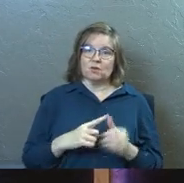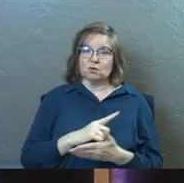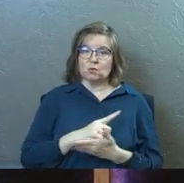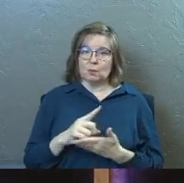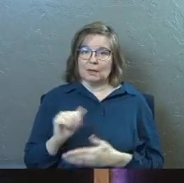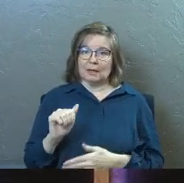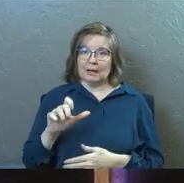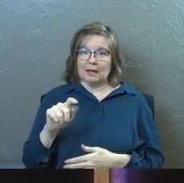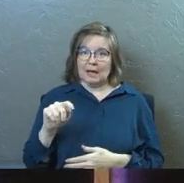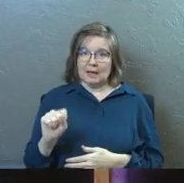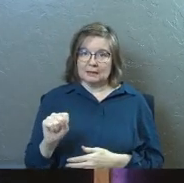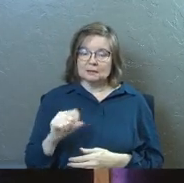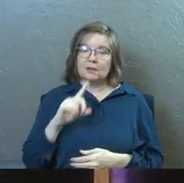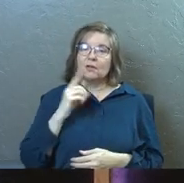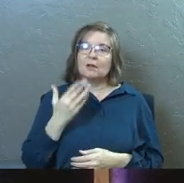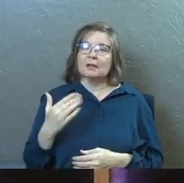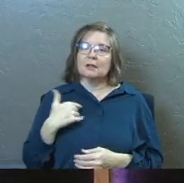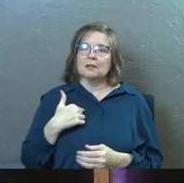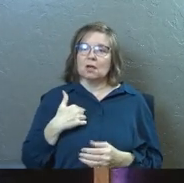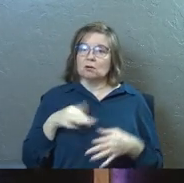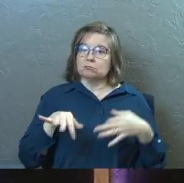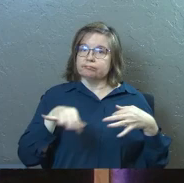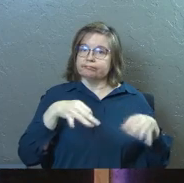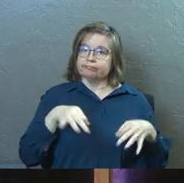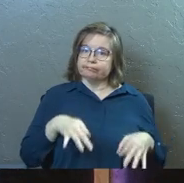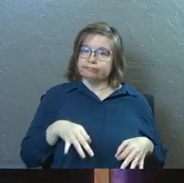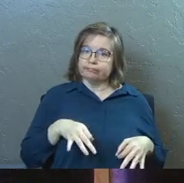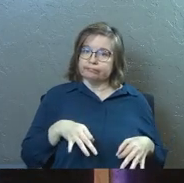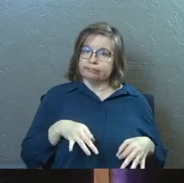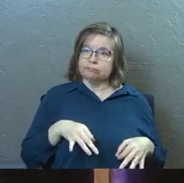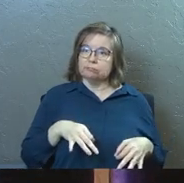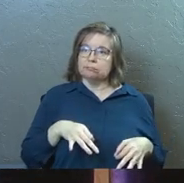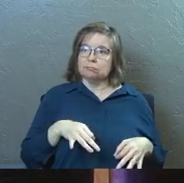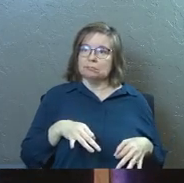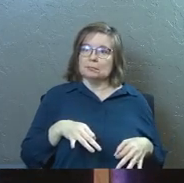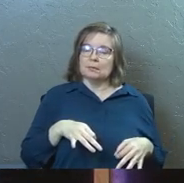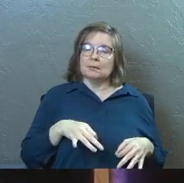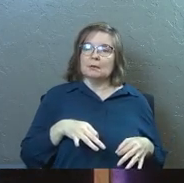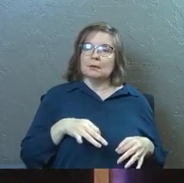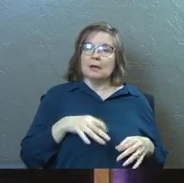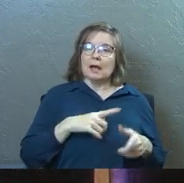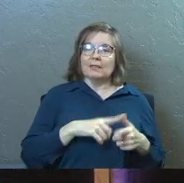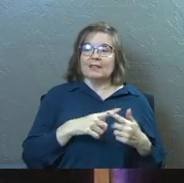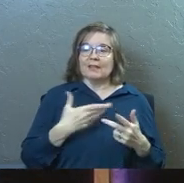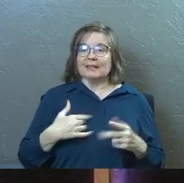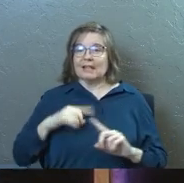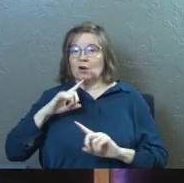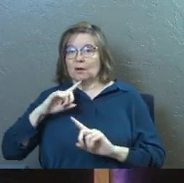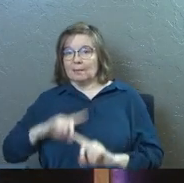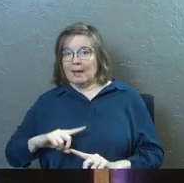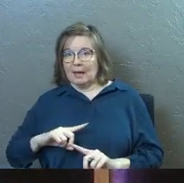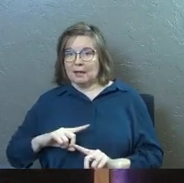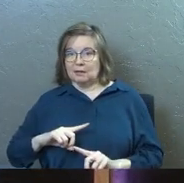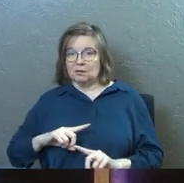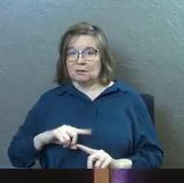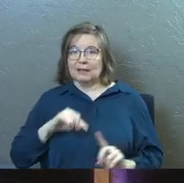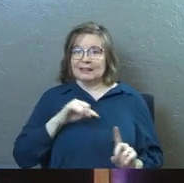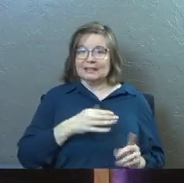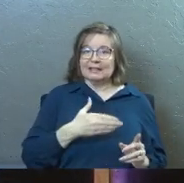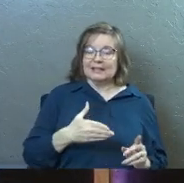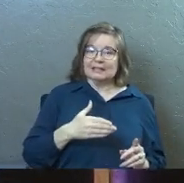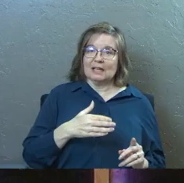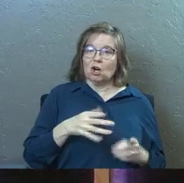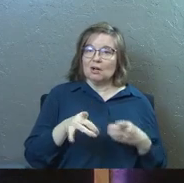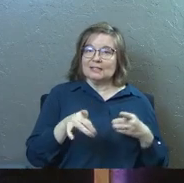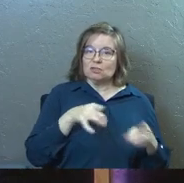week in Acts. There are things that are described in Acts, and there are things that are prescribed or commanded in Acts. This is stuff that is described,